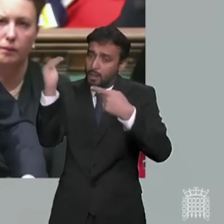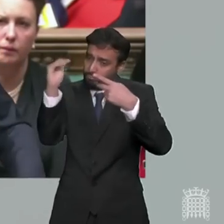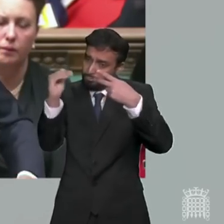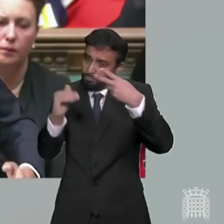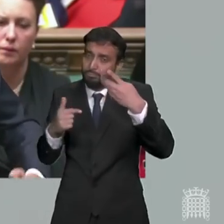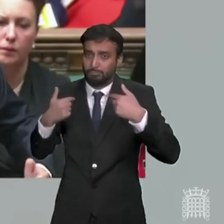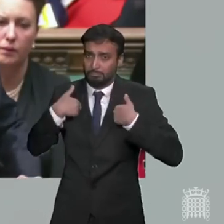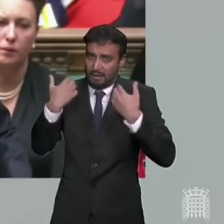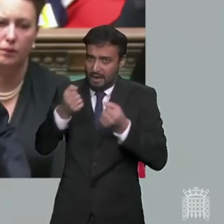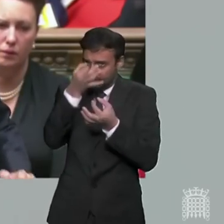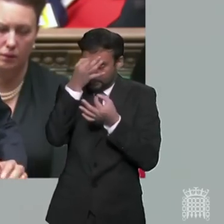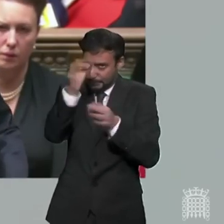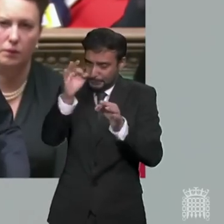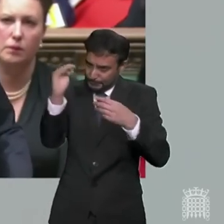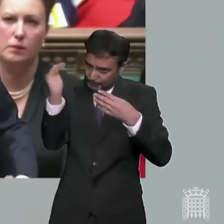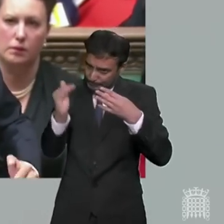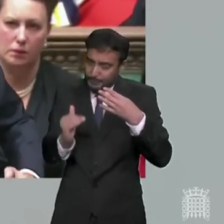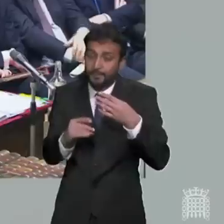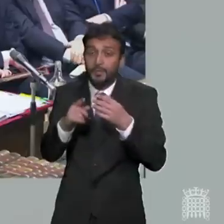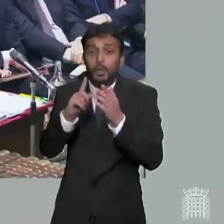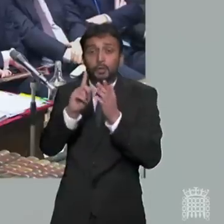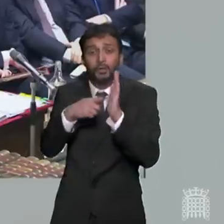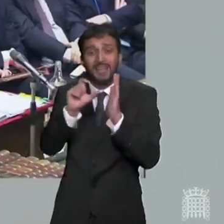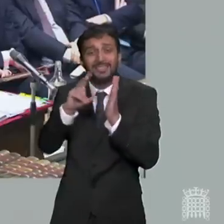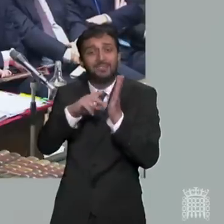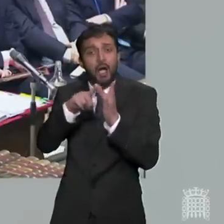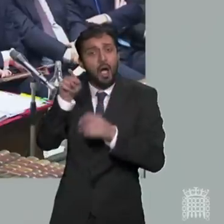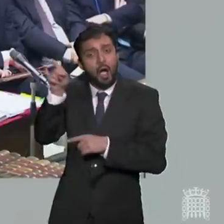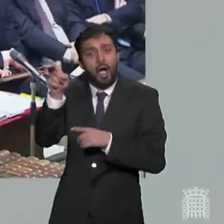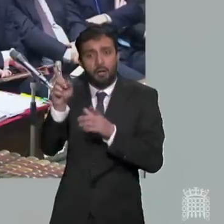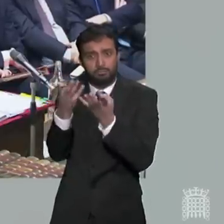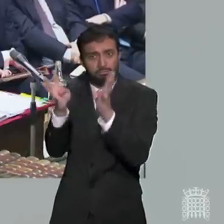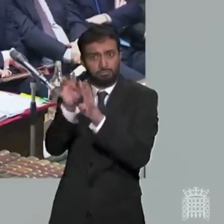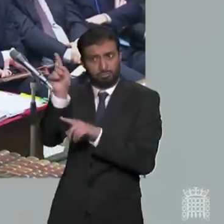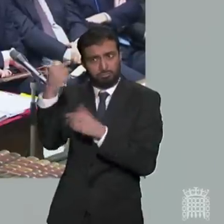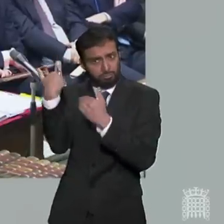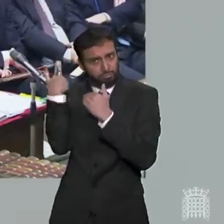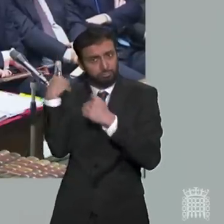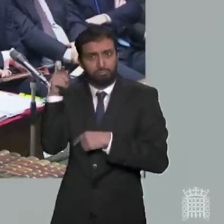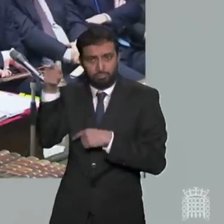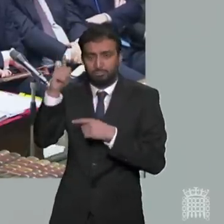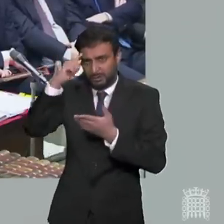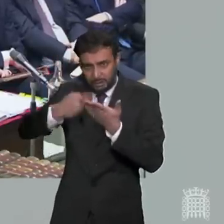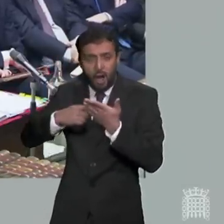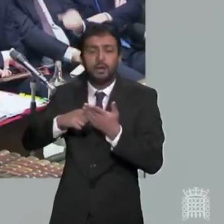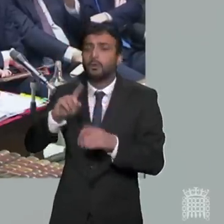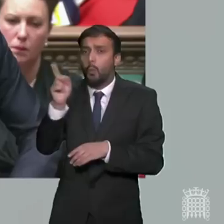We have an independent body, the JCVI, determines which age groups the vaccine is recommended for use in as part of the